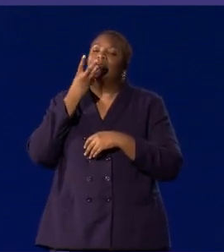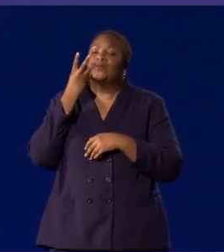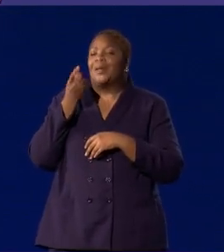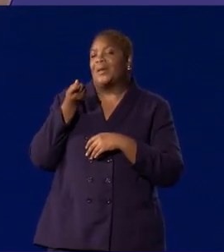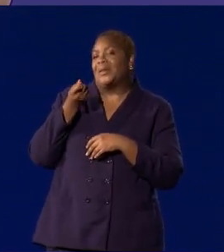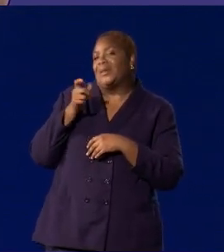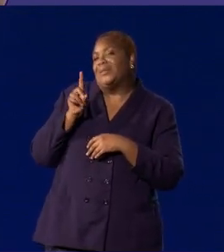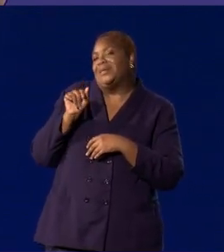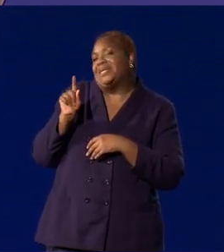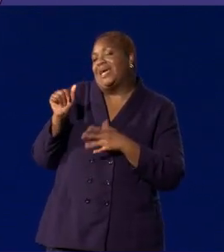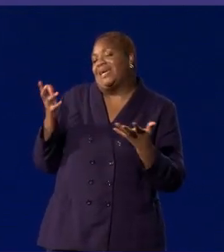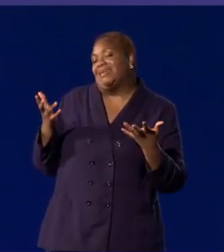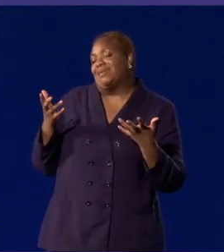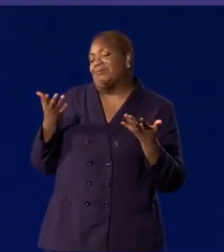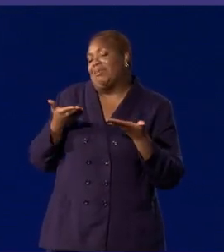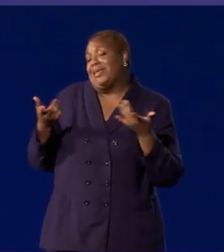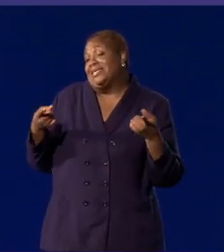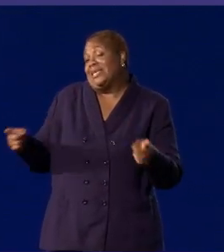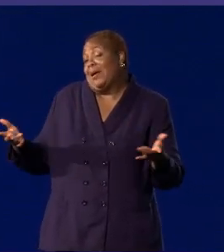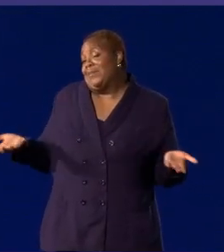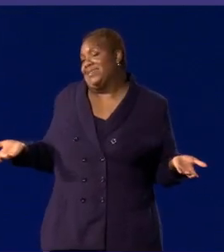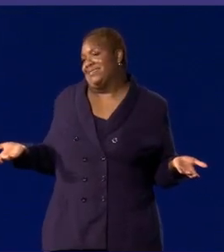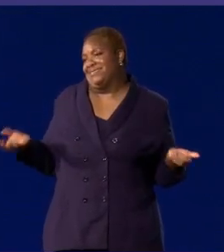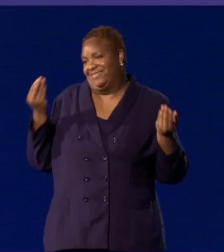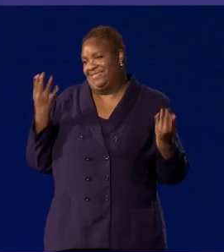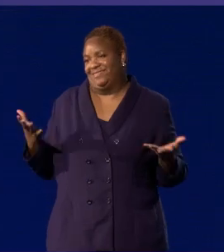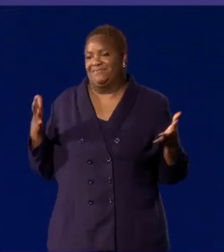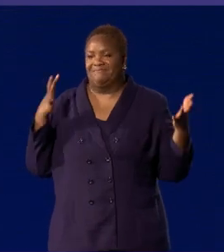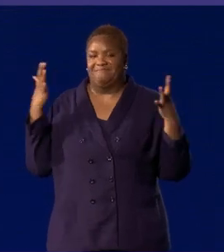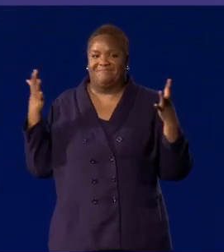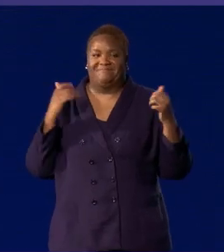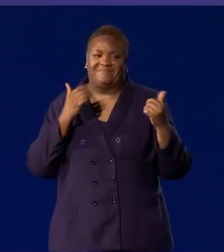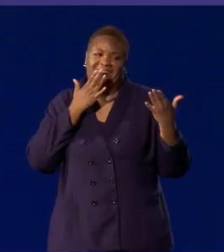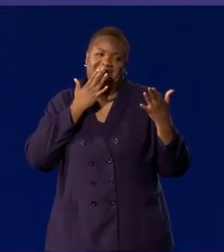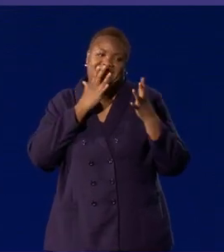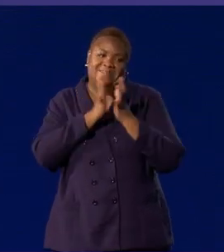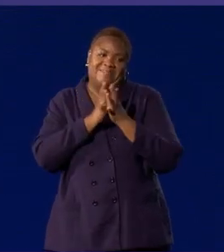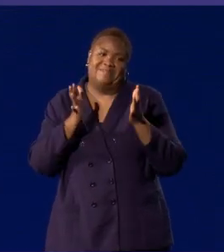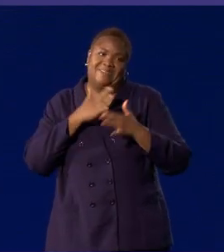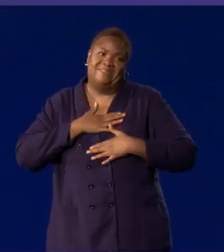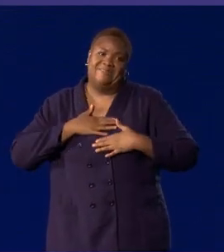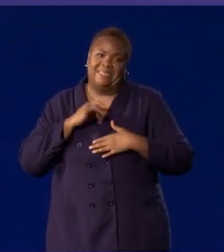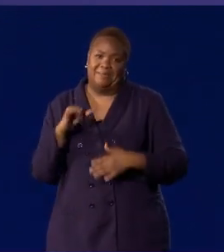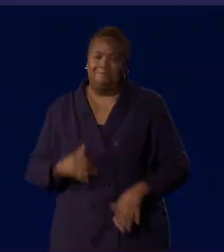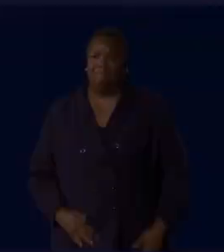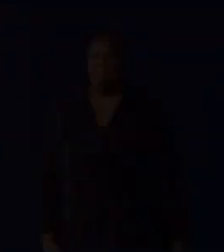data. Things happen, y'all. Things happen. All right? Thank you so much. I really appreciate it.